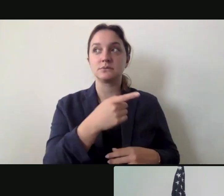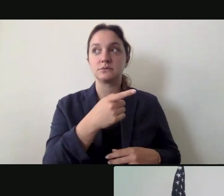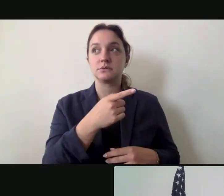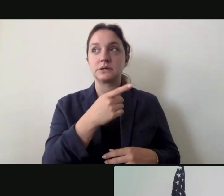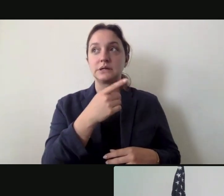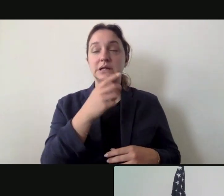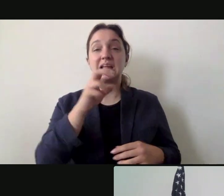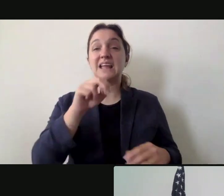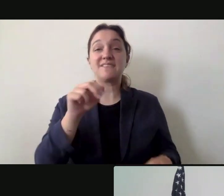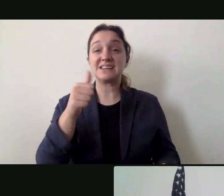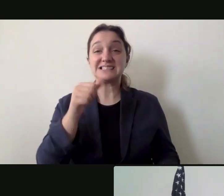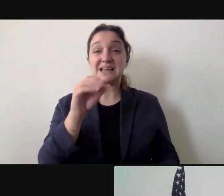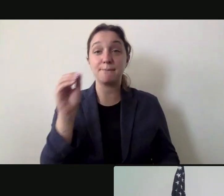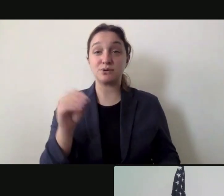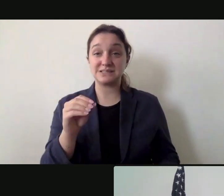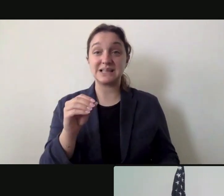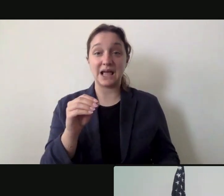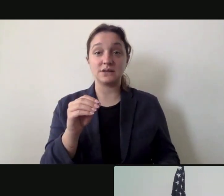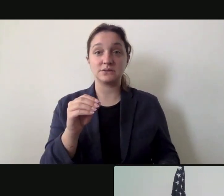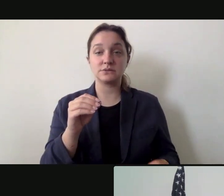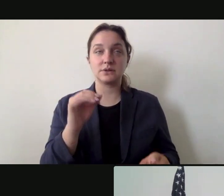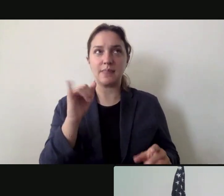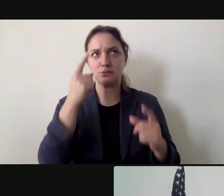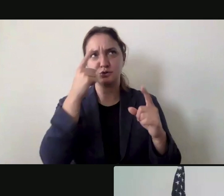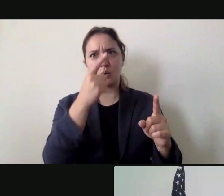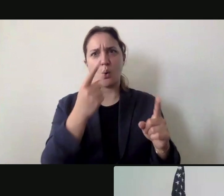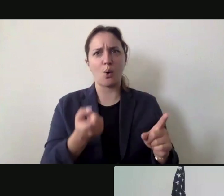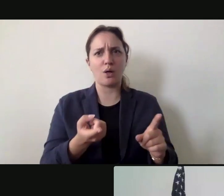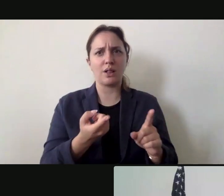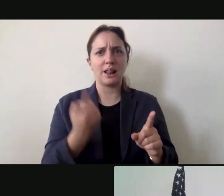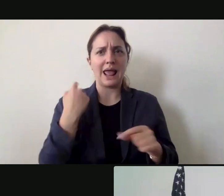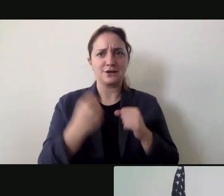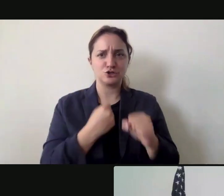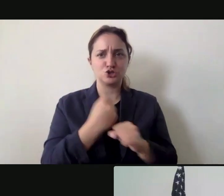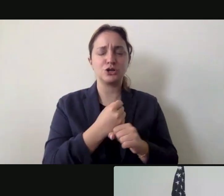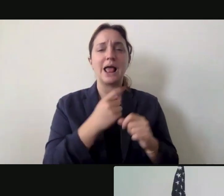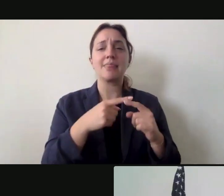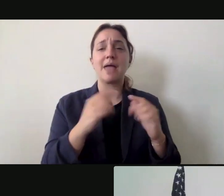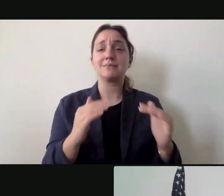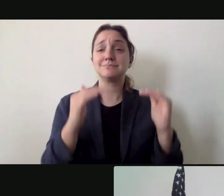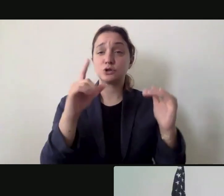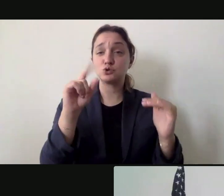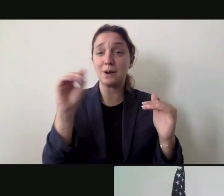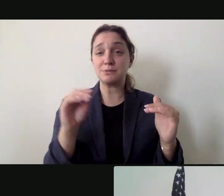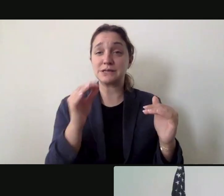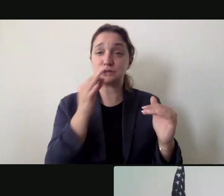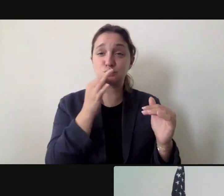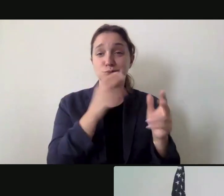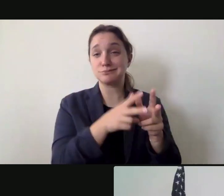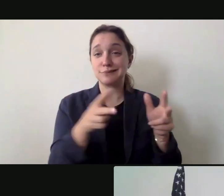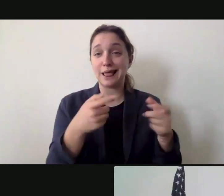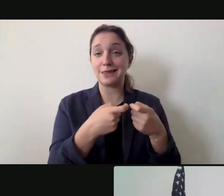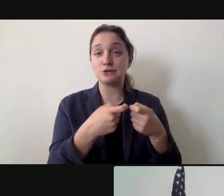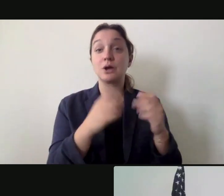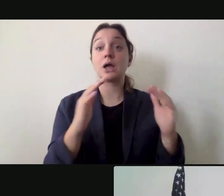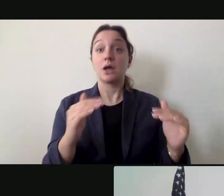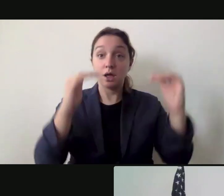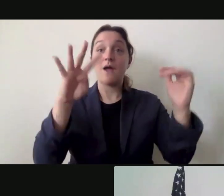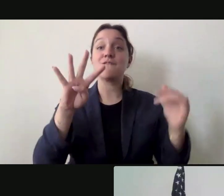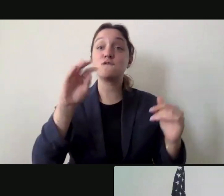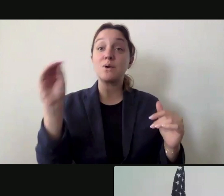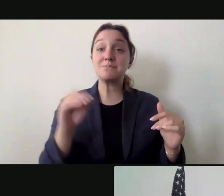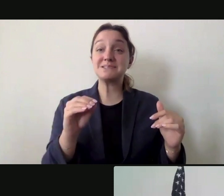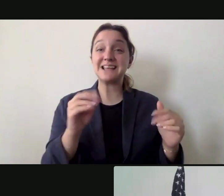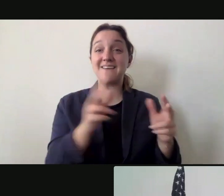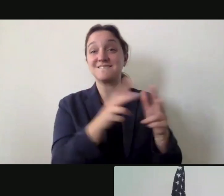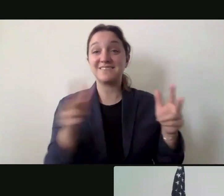fleet electric a year ago, changed that to 20. And last week they announced they would move that up to 40% of their fleet. So we're going to be able to take their